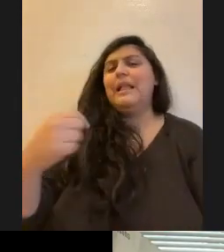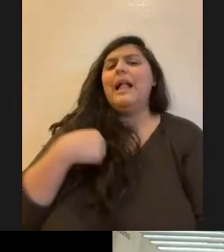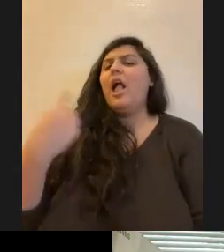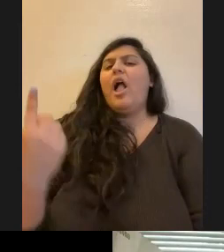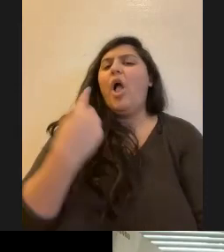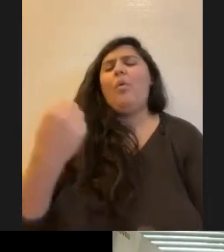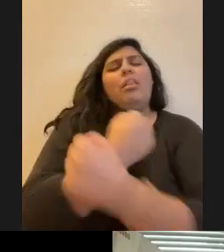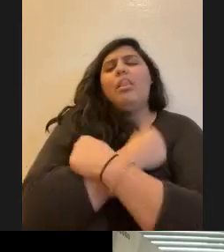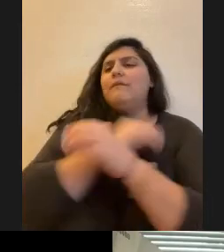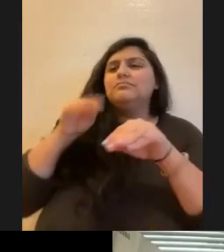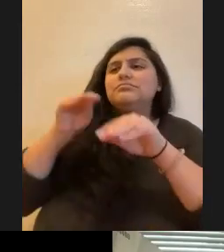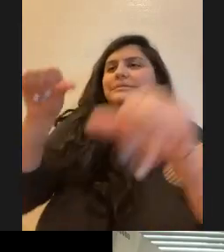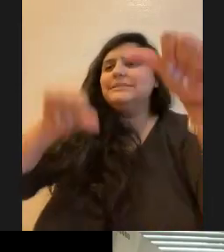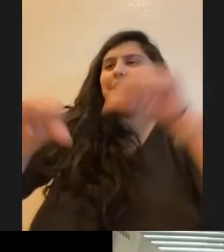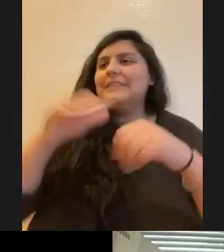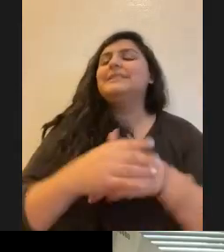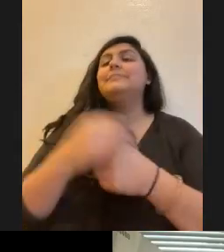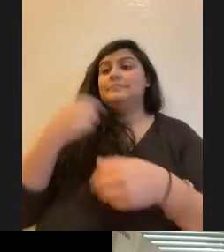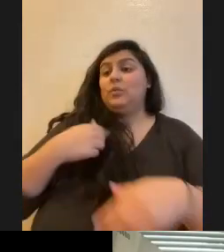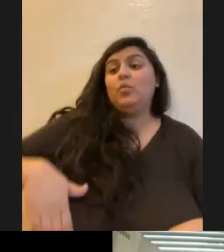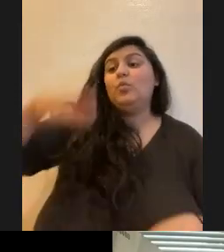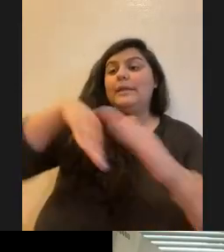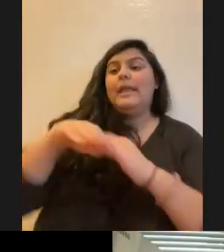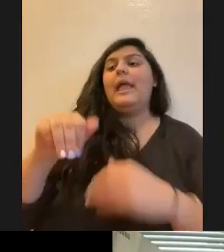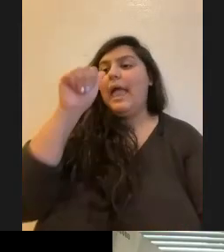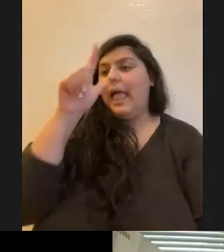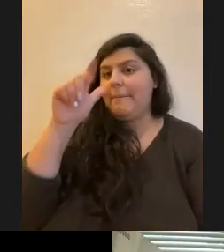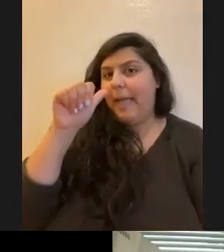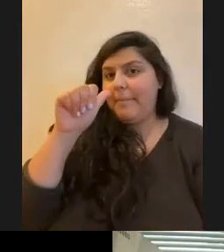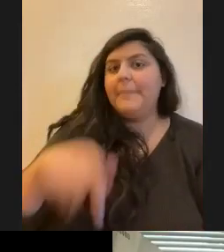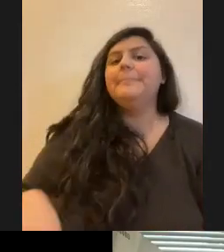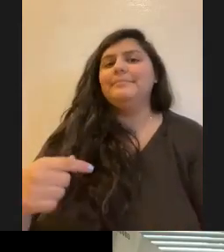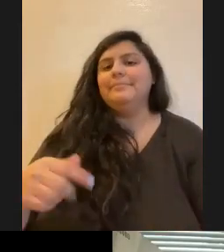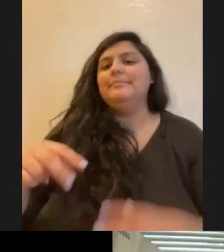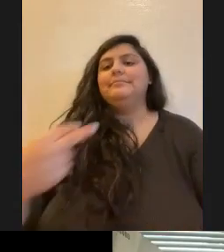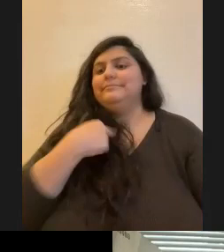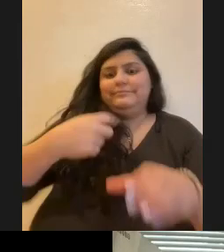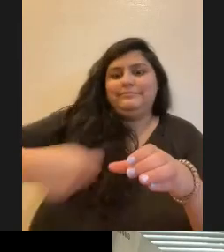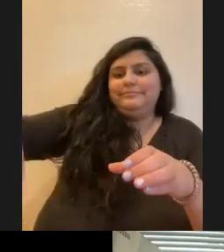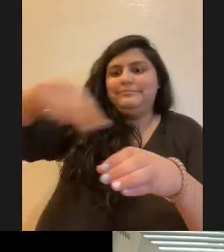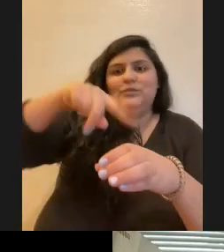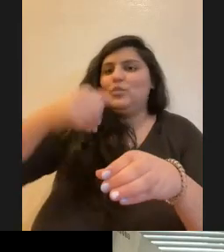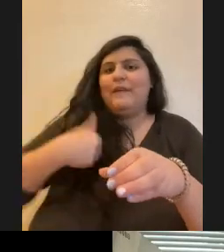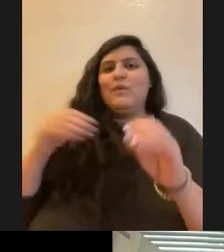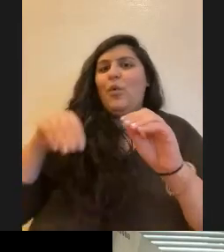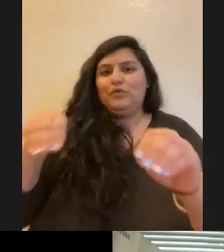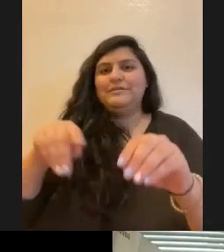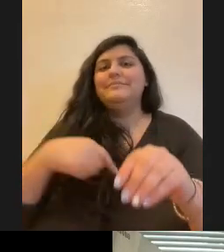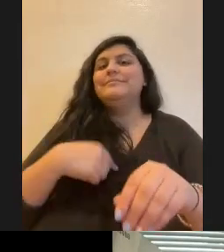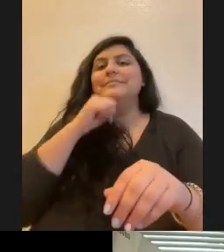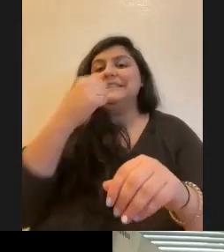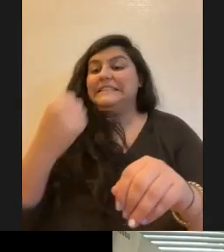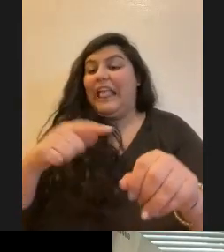marine science. I actually grew up in Alabama, so it's kind of landlocked unless you go to like southern Alabama, but I was not in southern